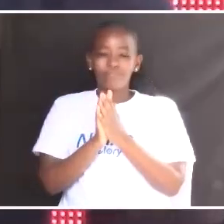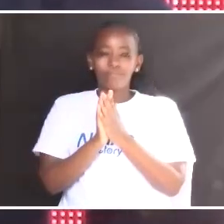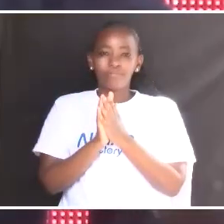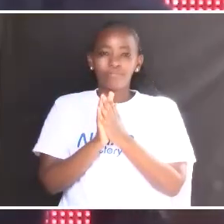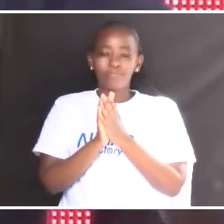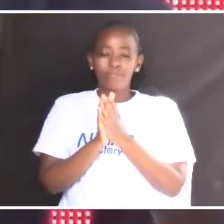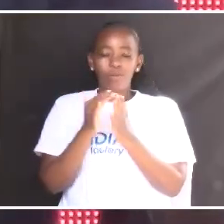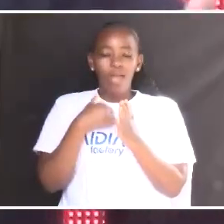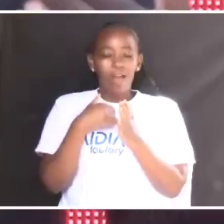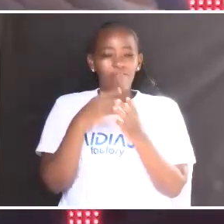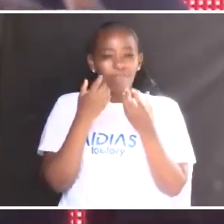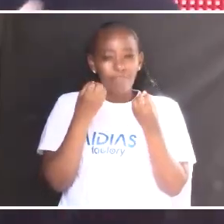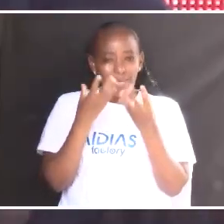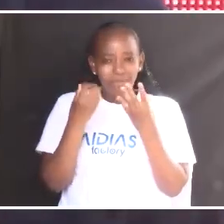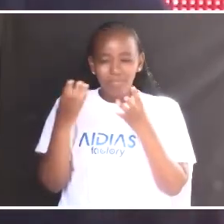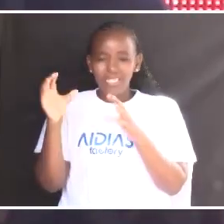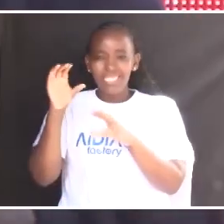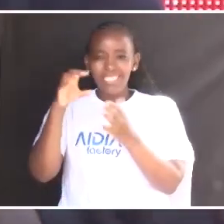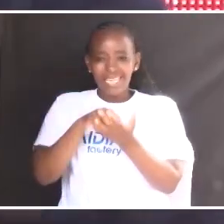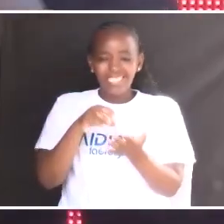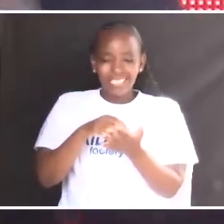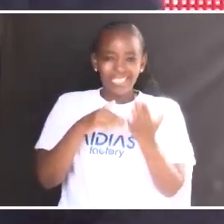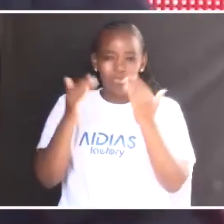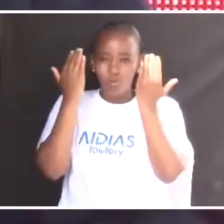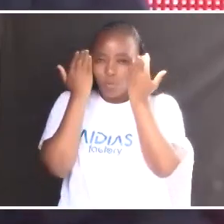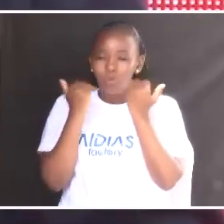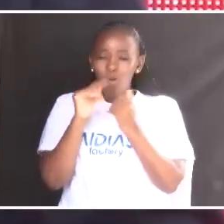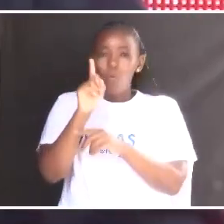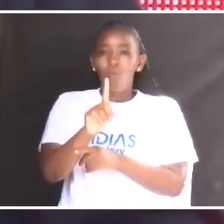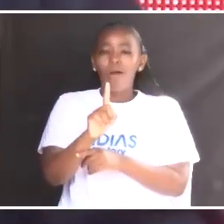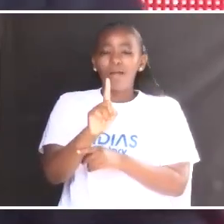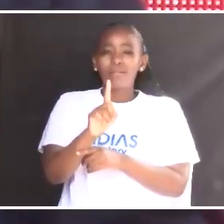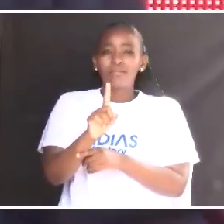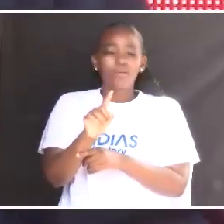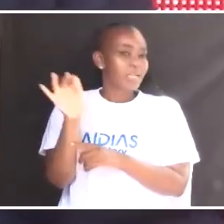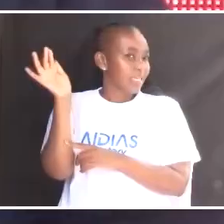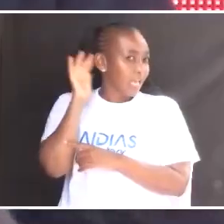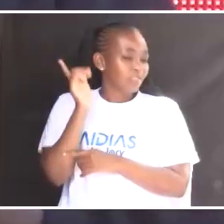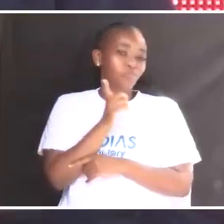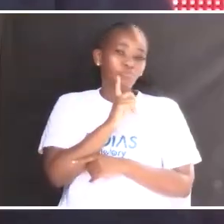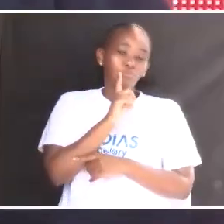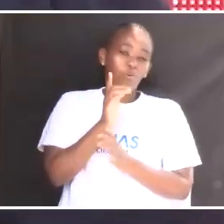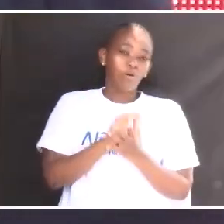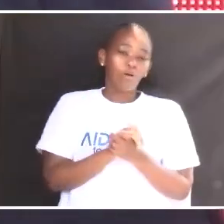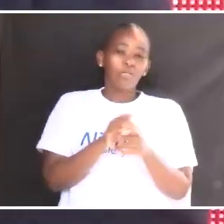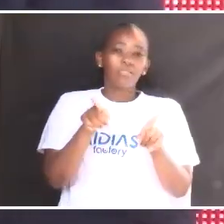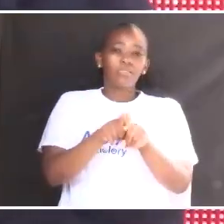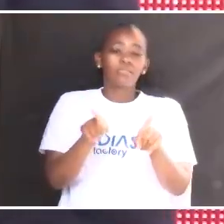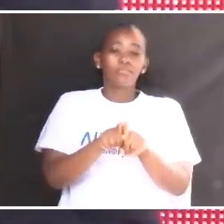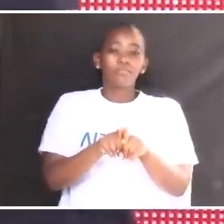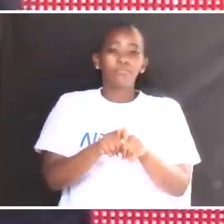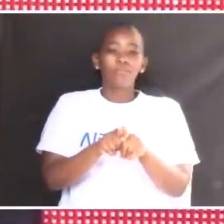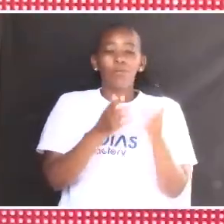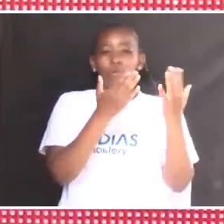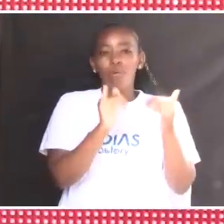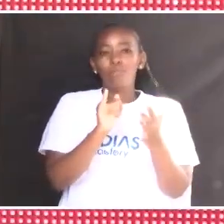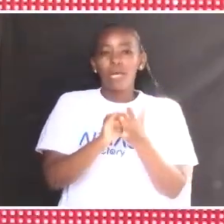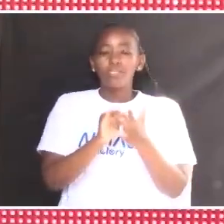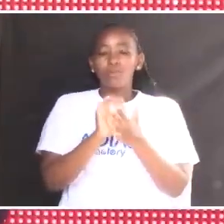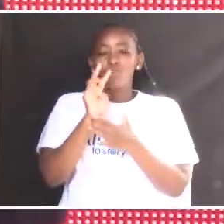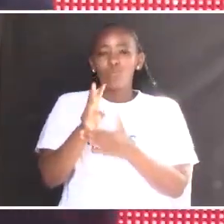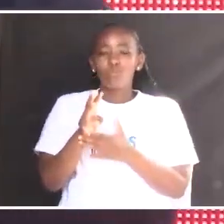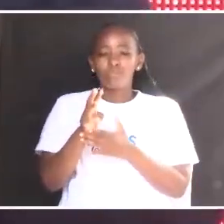numerous cases in court which are pending. One is coming up for hearing tomorrow, and we are hoping it is going to